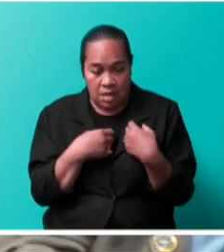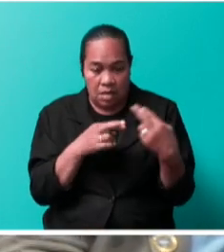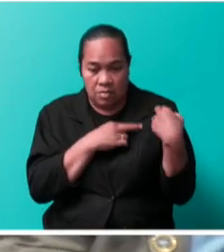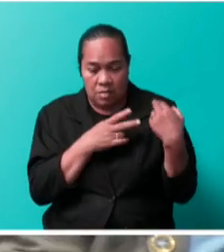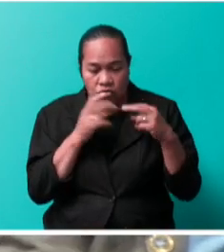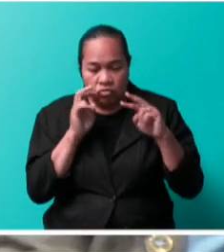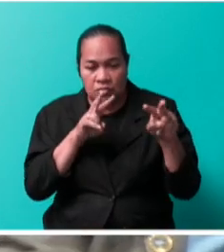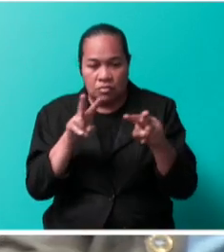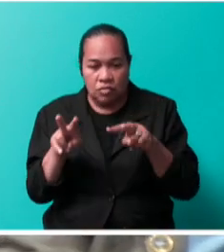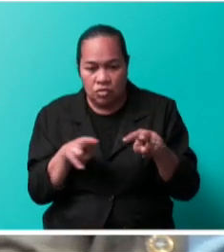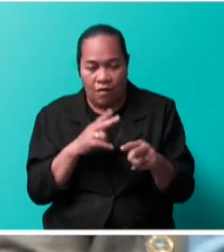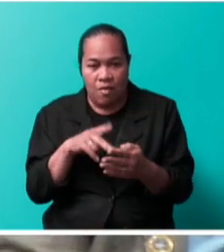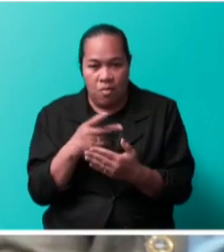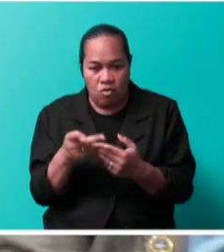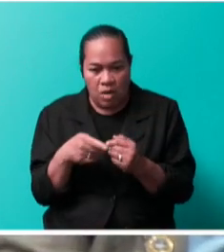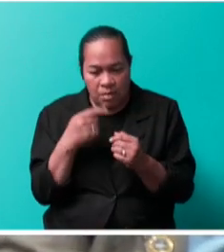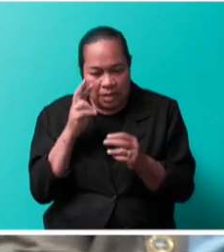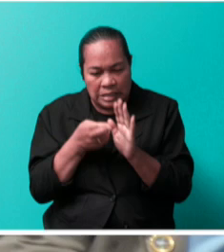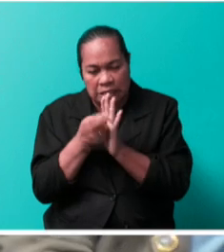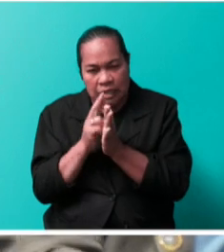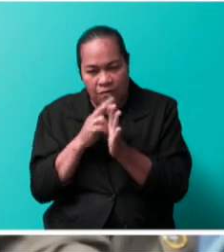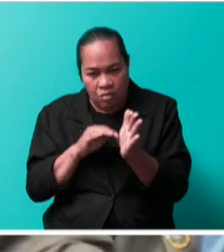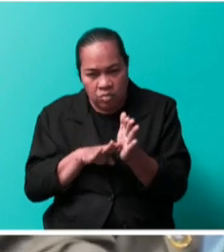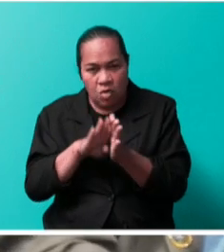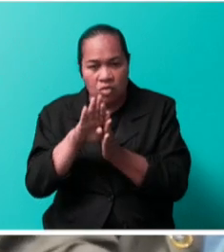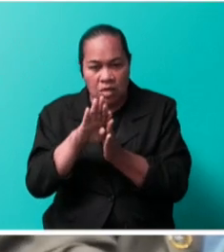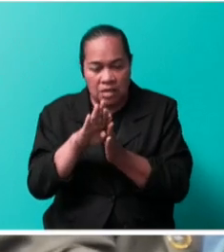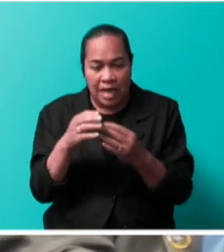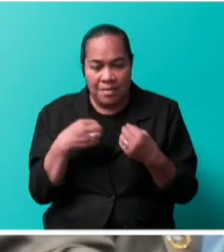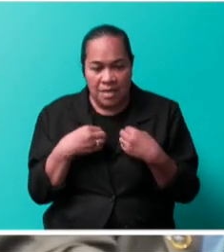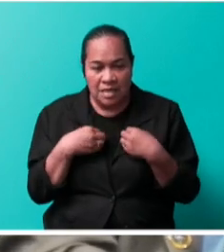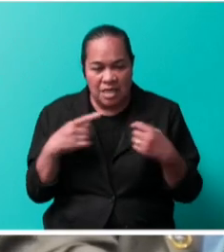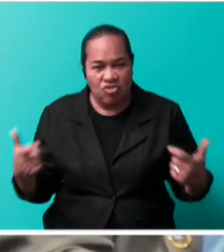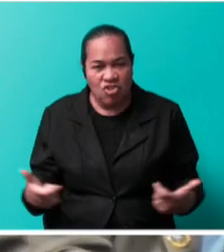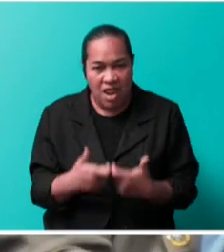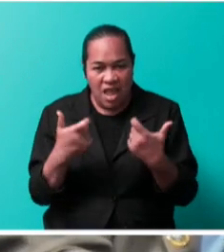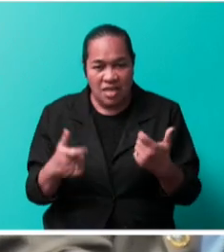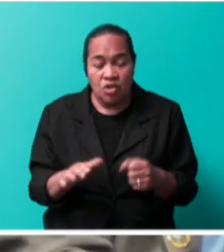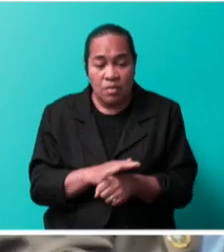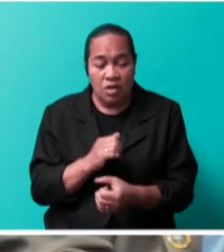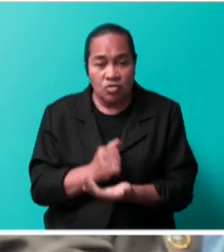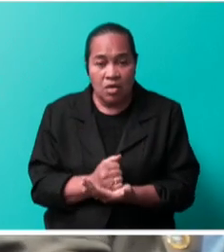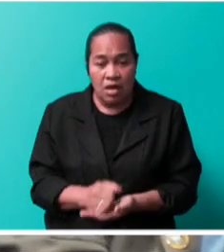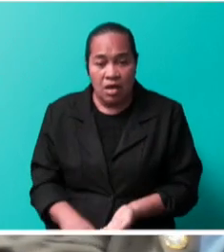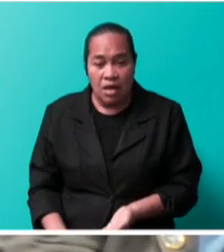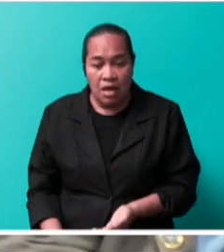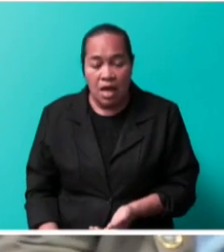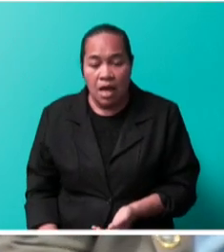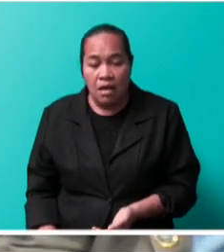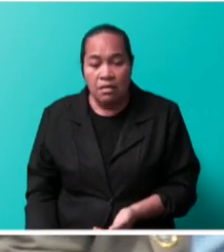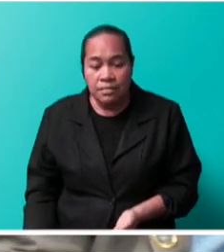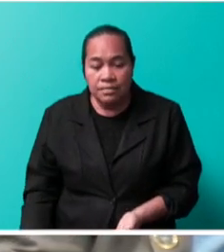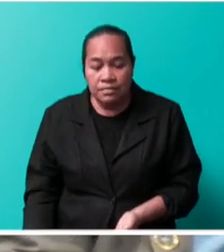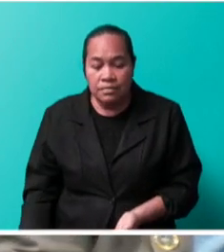program, reviews progress, addresses operational challenges, and ensures the timely delivery